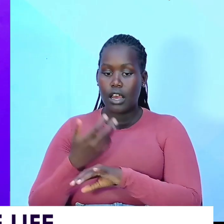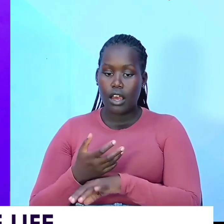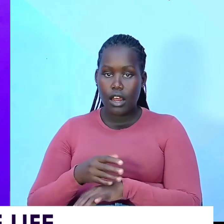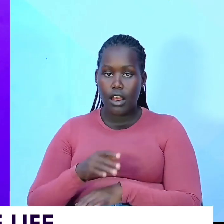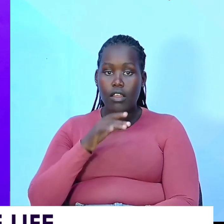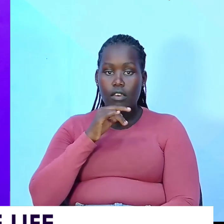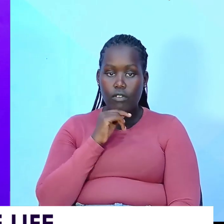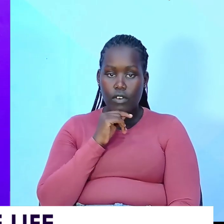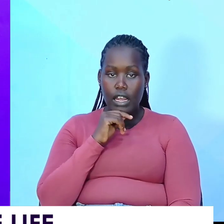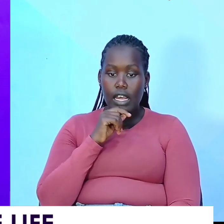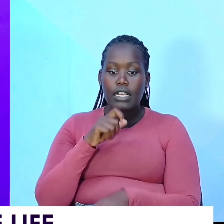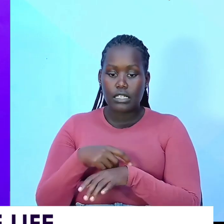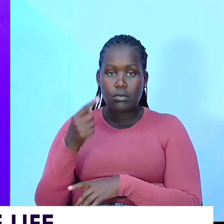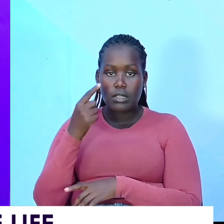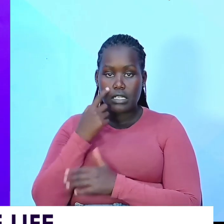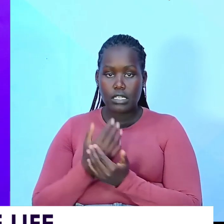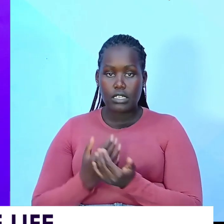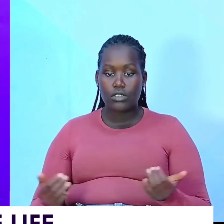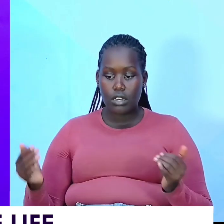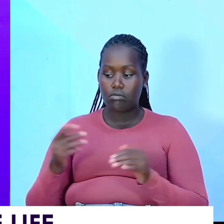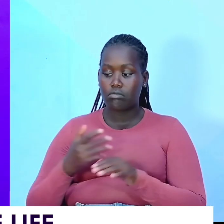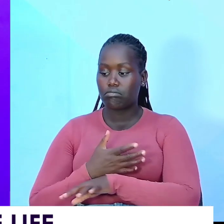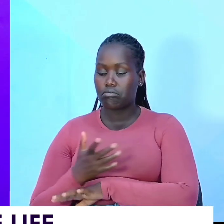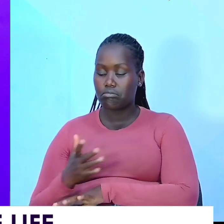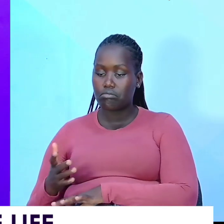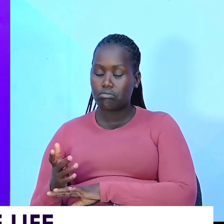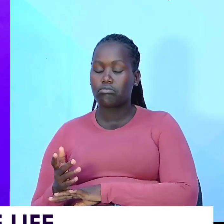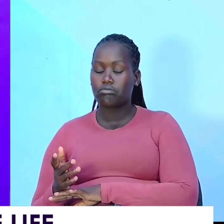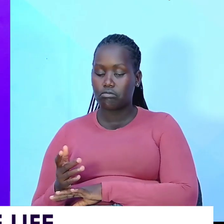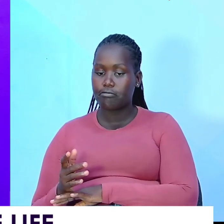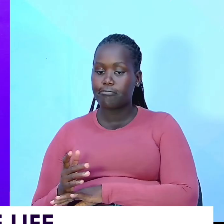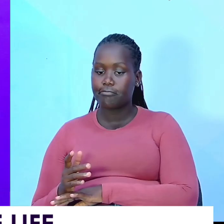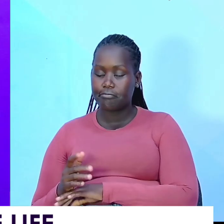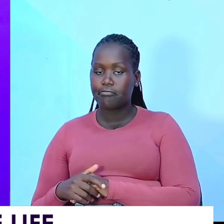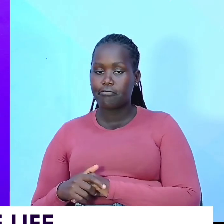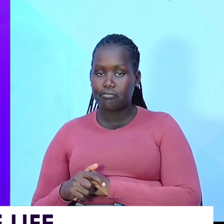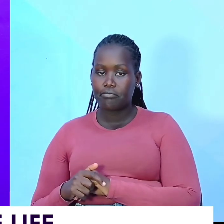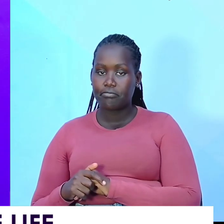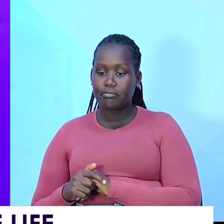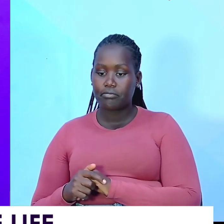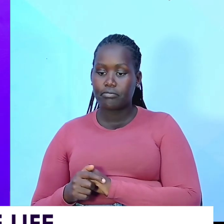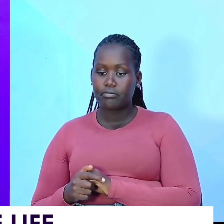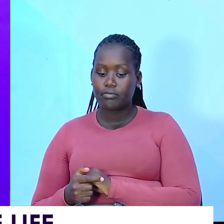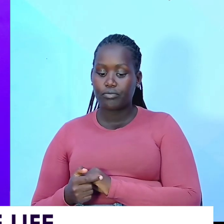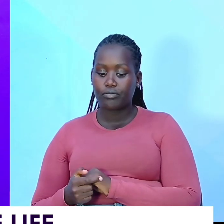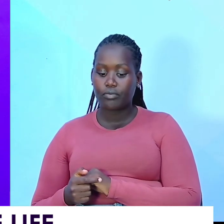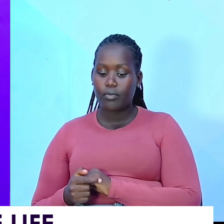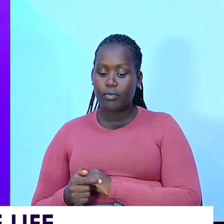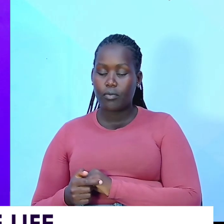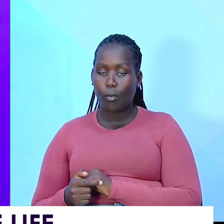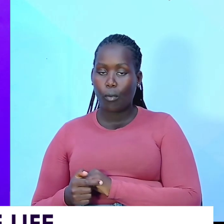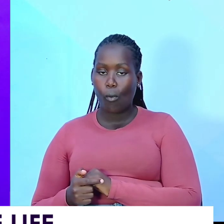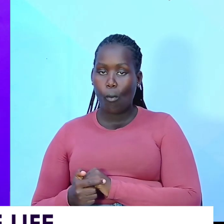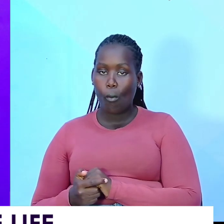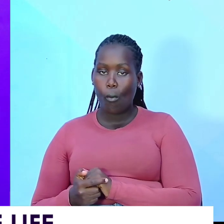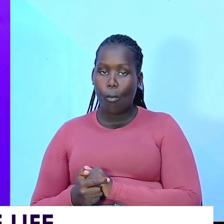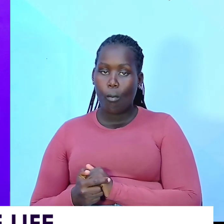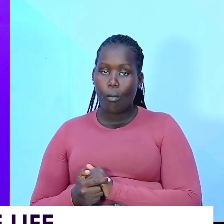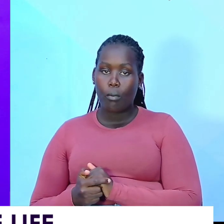their child, their son, waste off. It is disheartening. Yeah, very discouraging. You just see, and you may